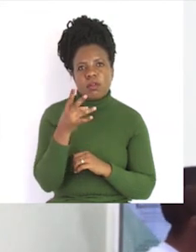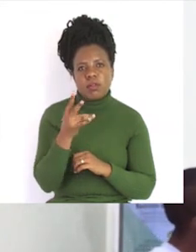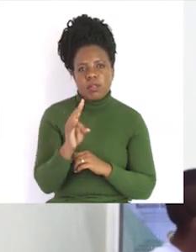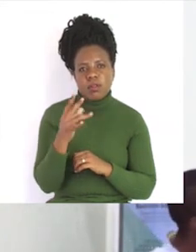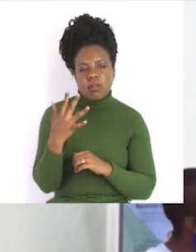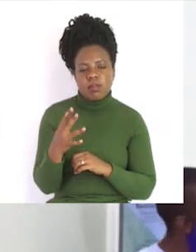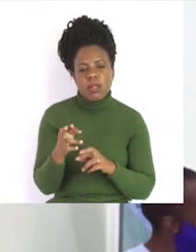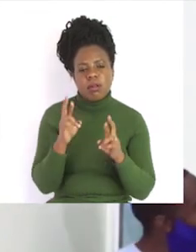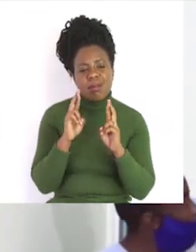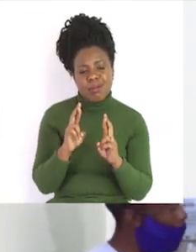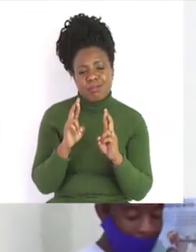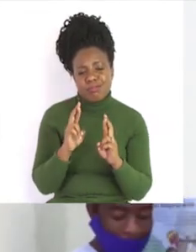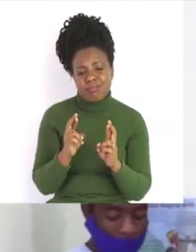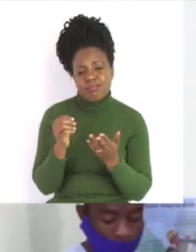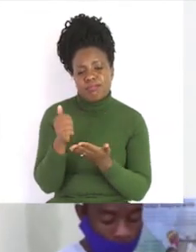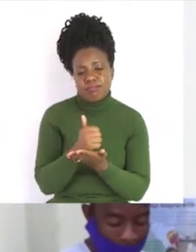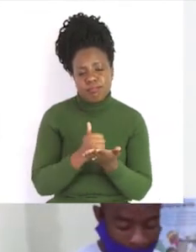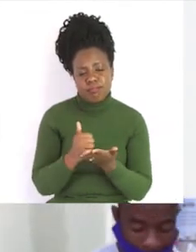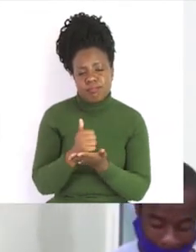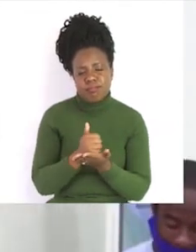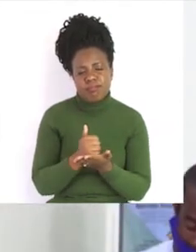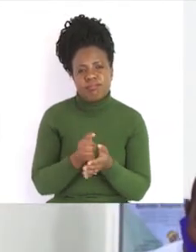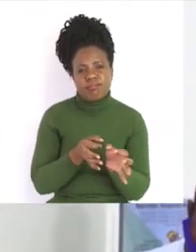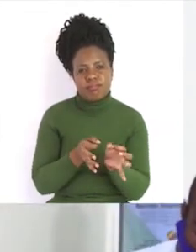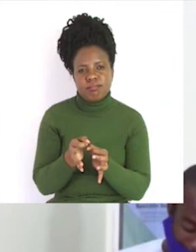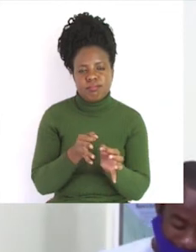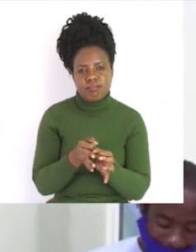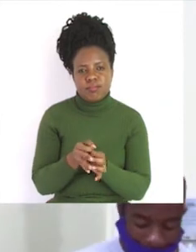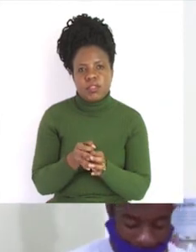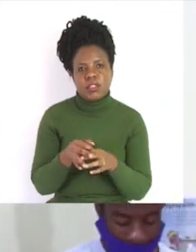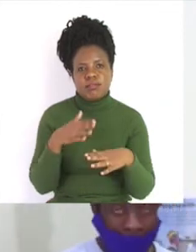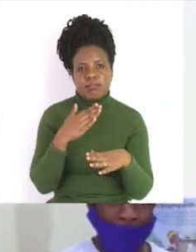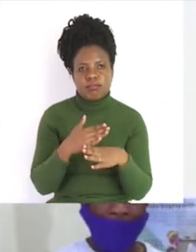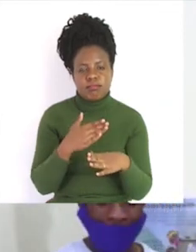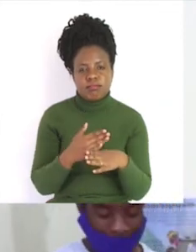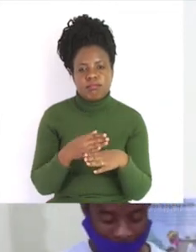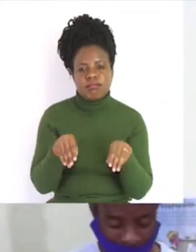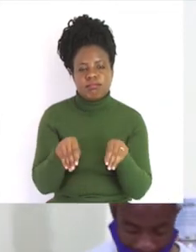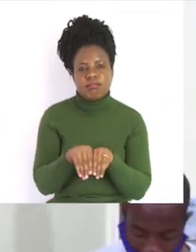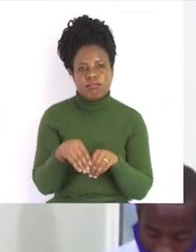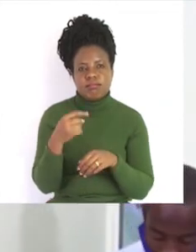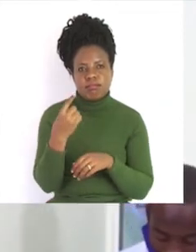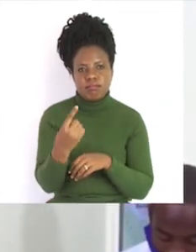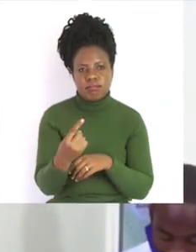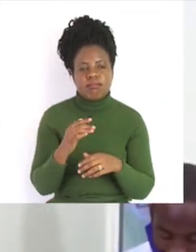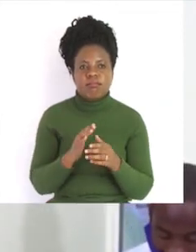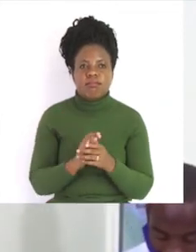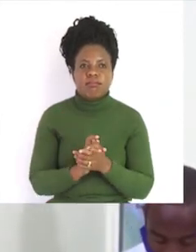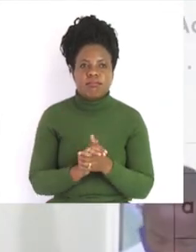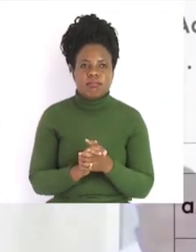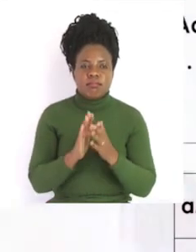for you, and by that you'll be able to do the activity. Okay, now let's get back to our book on